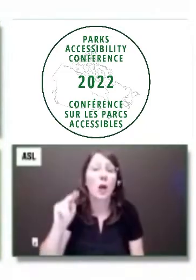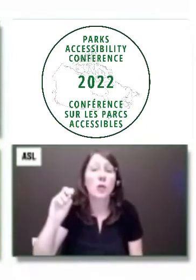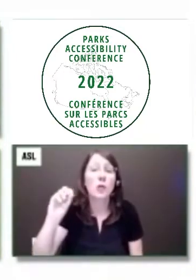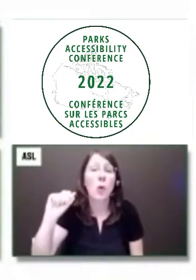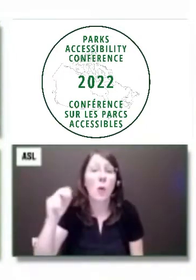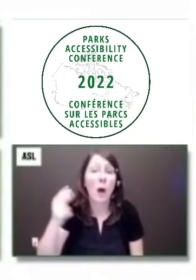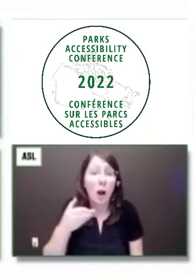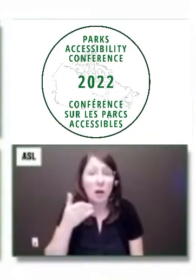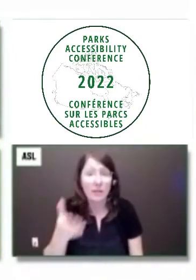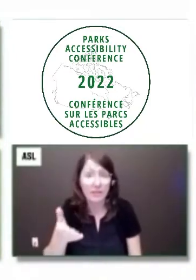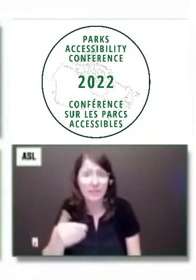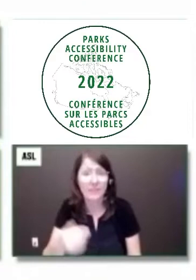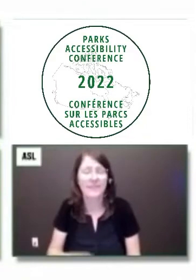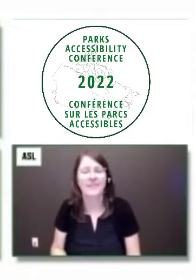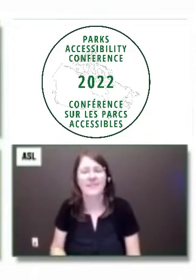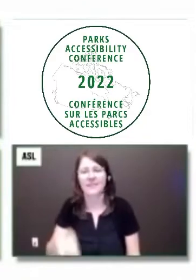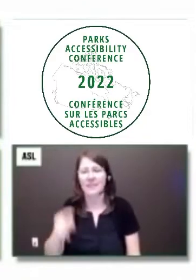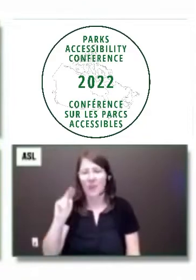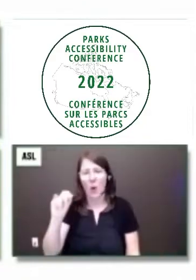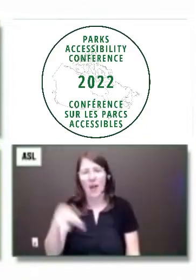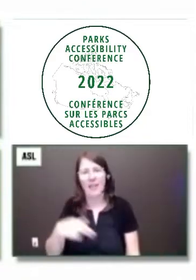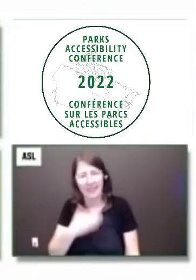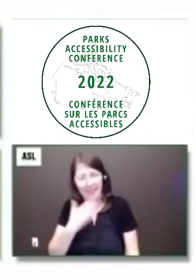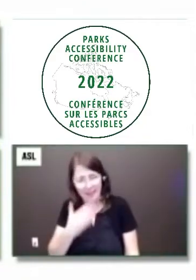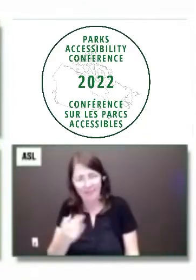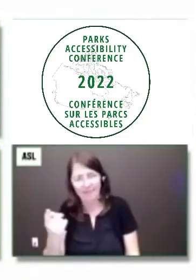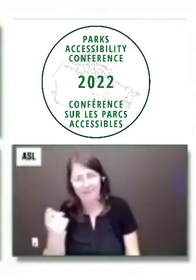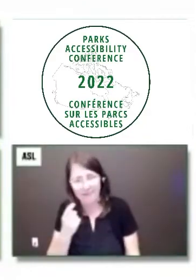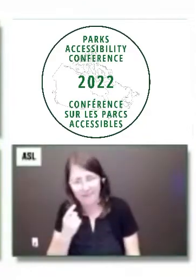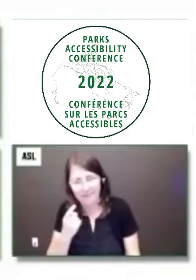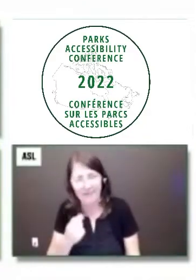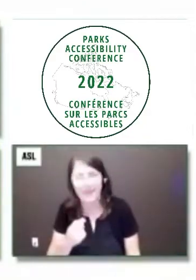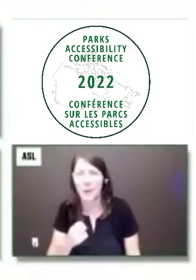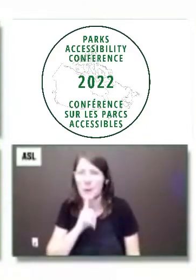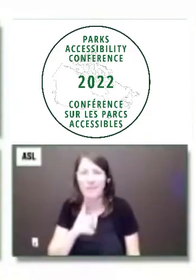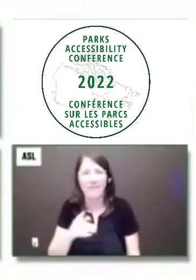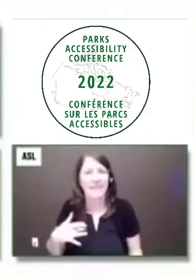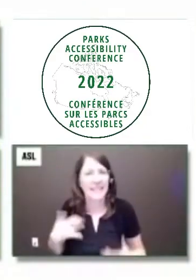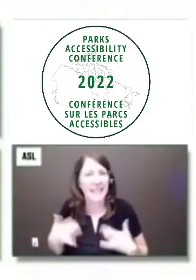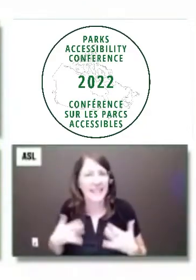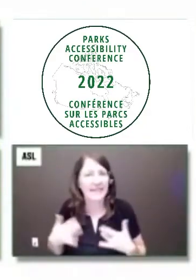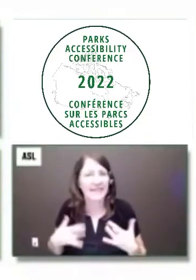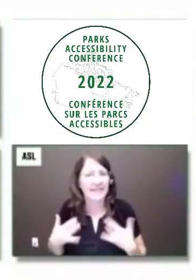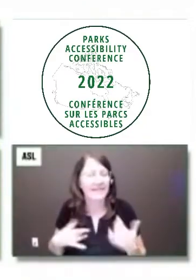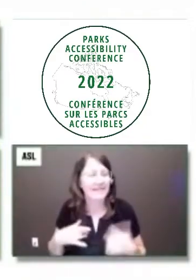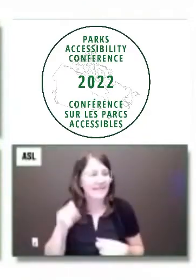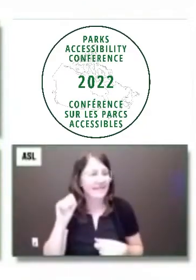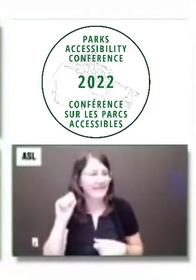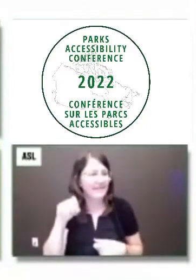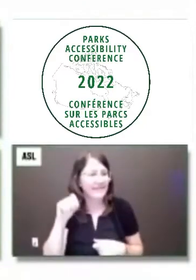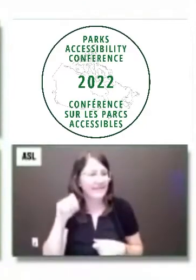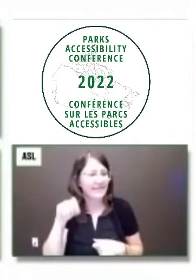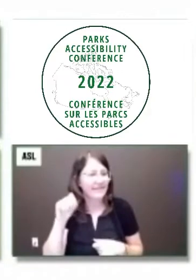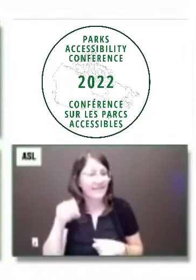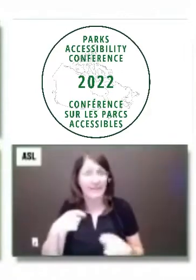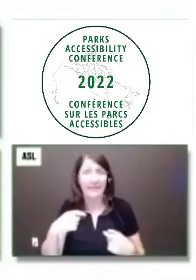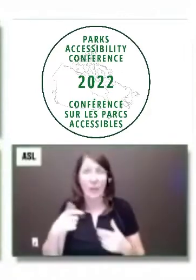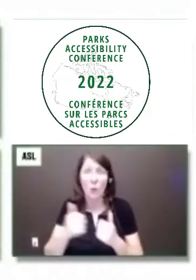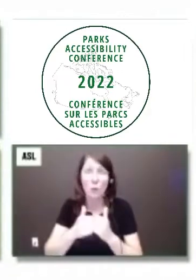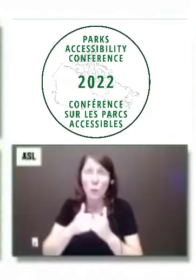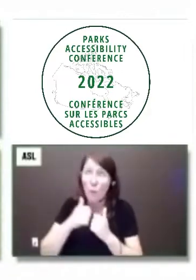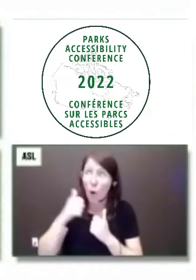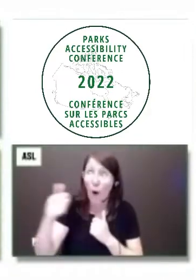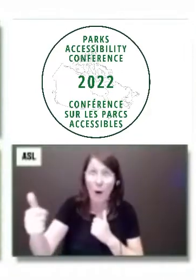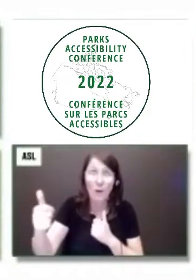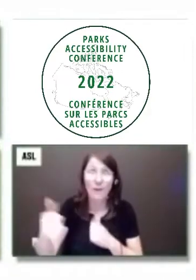Thank you for the question. Appreciate it. Oh, exciting. Anyway, as in remote places,